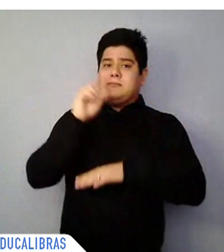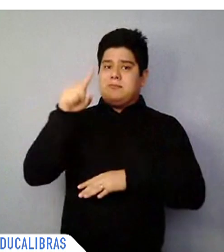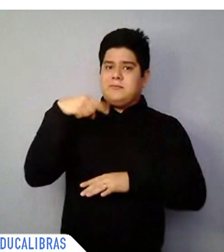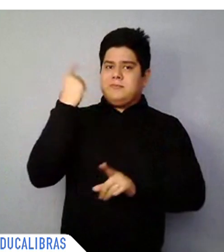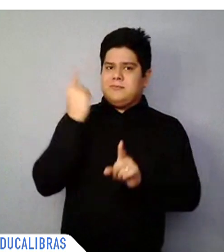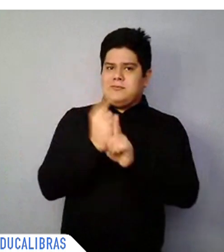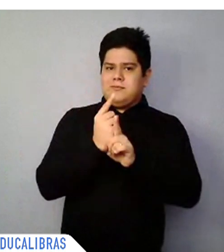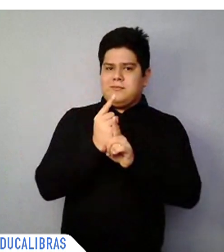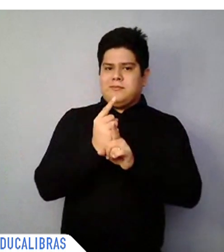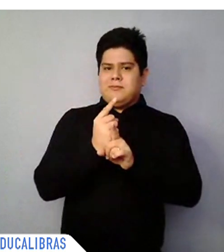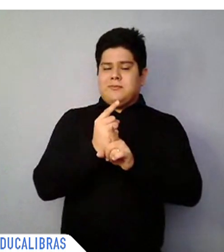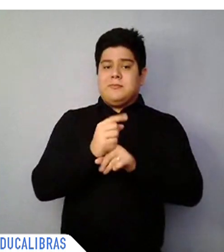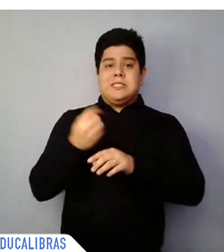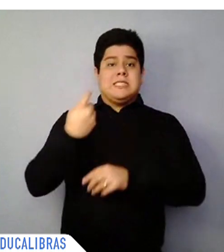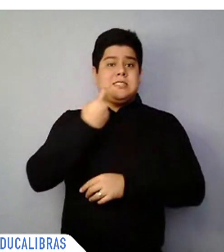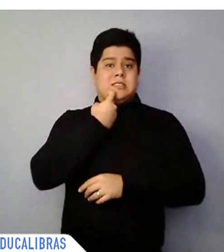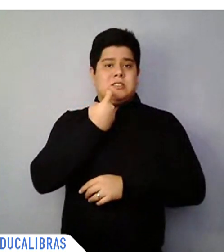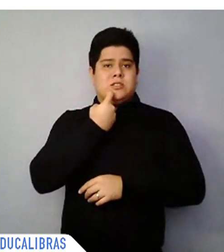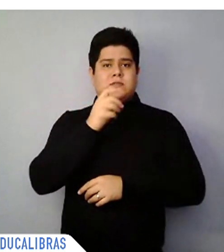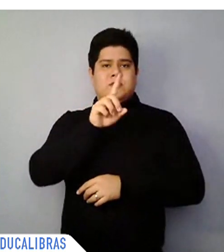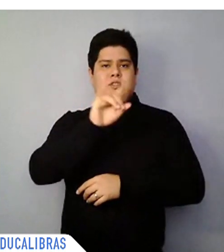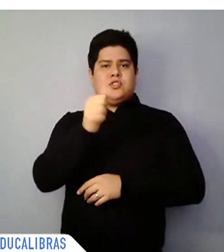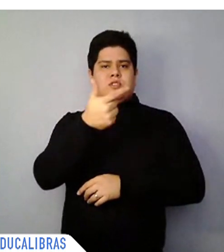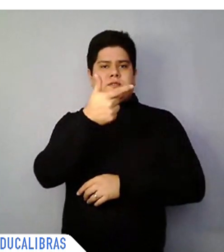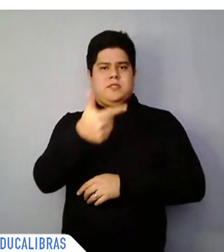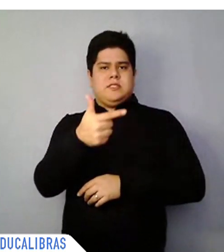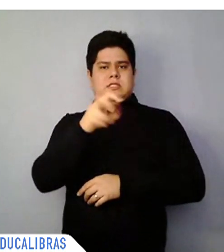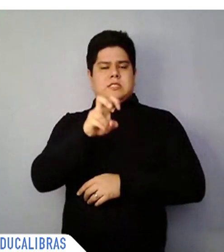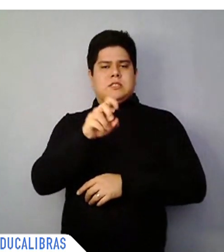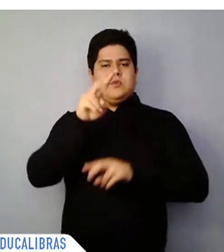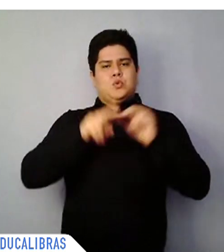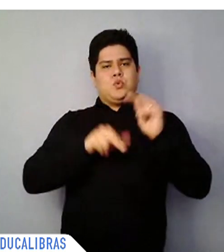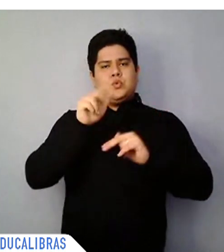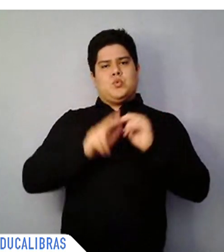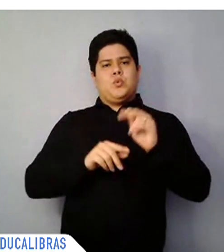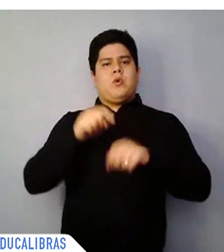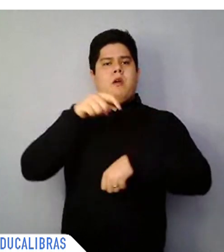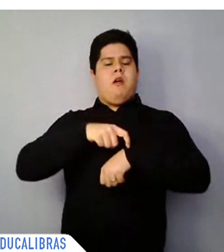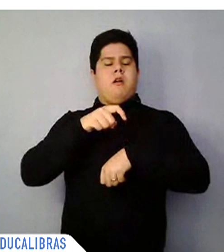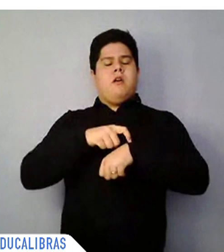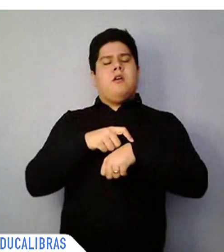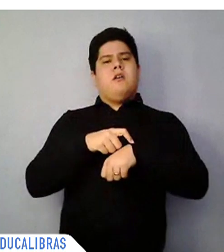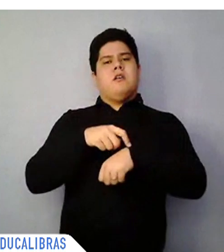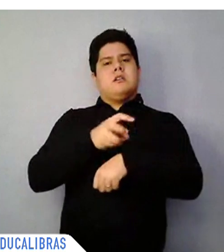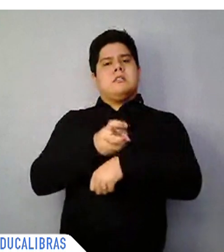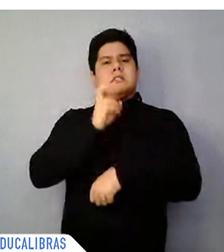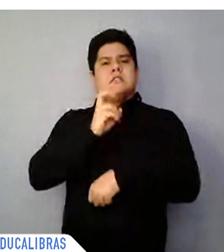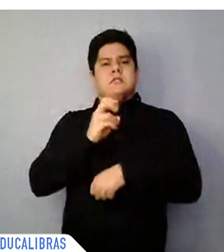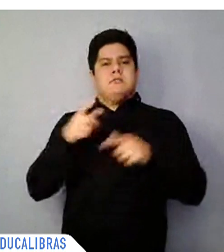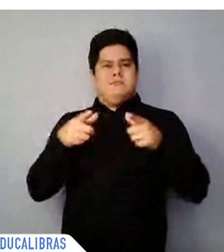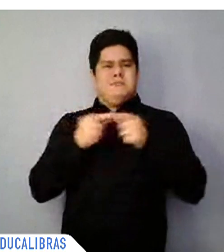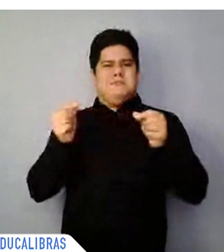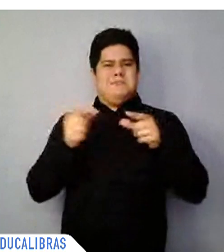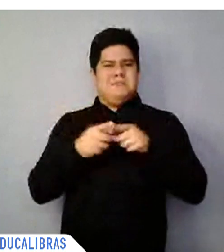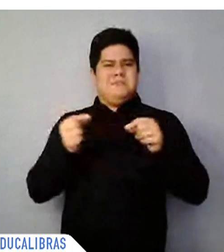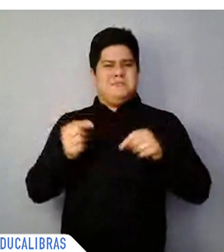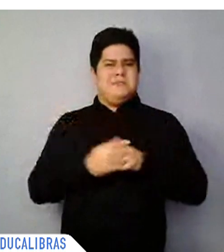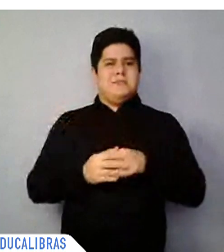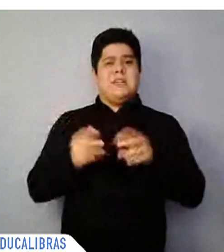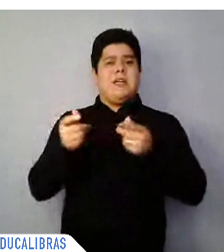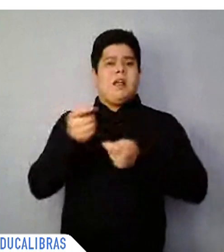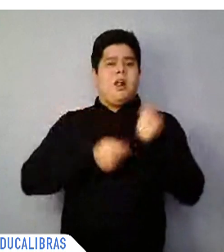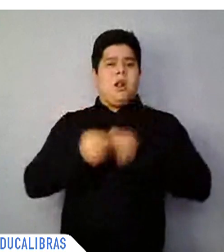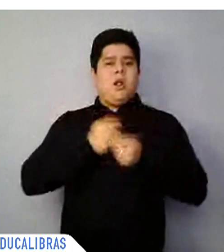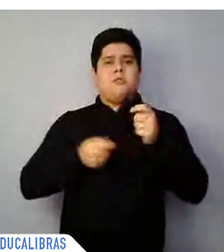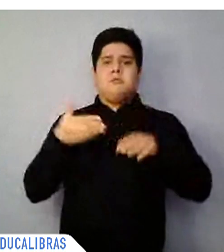interpreting into English, Portuguese, and Brazilian Sign Language. Before we start with today's panel, I would like to invite everyone to also take